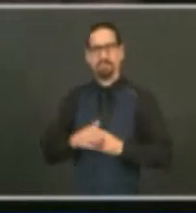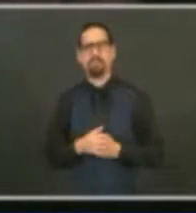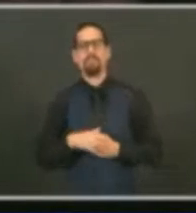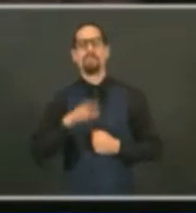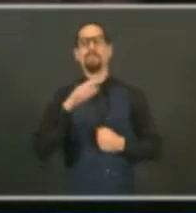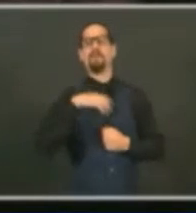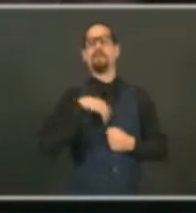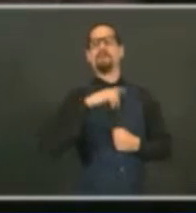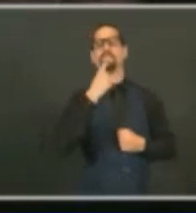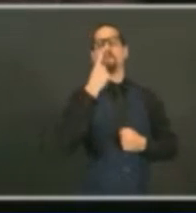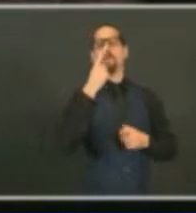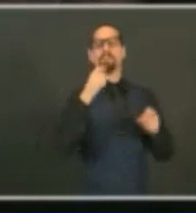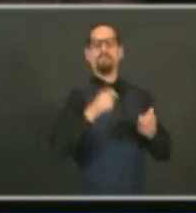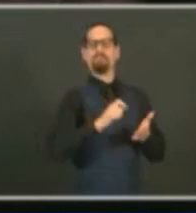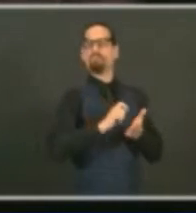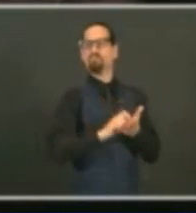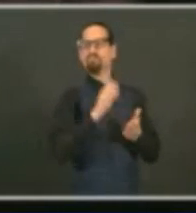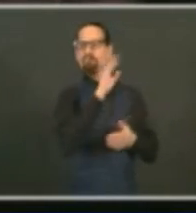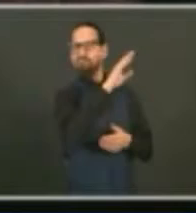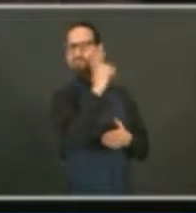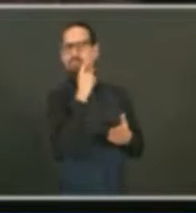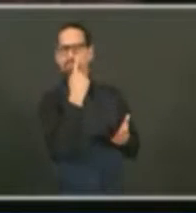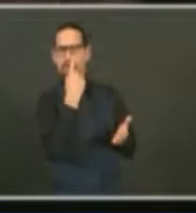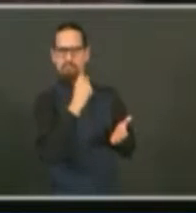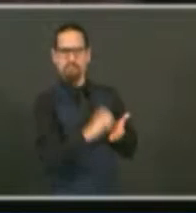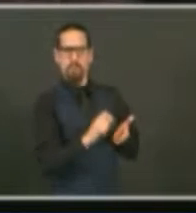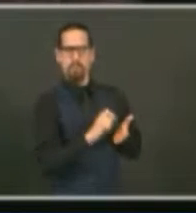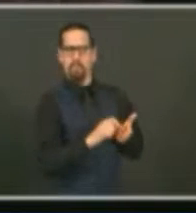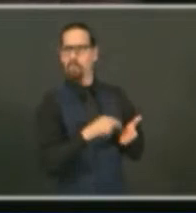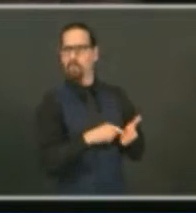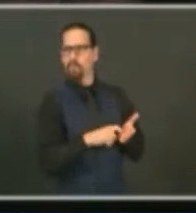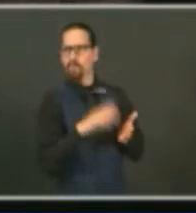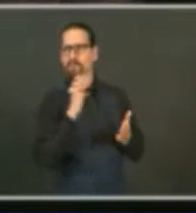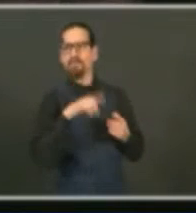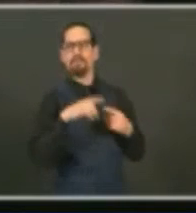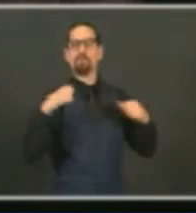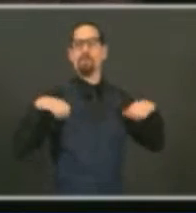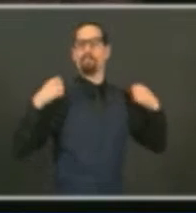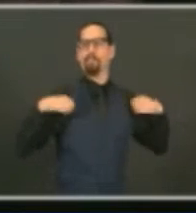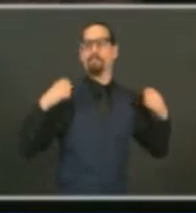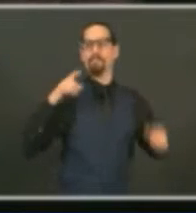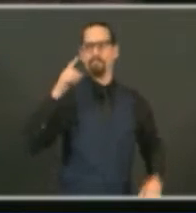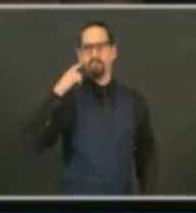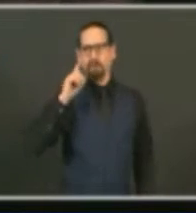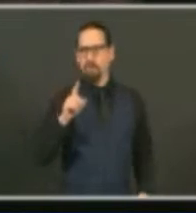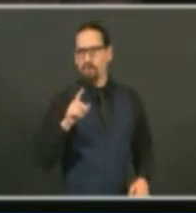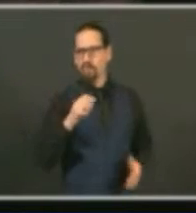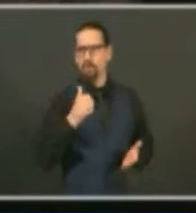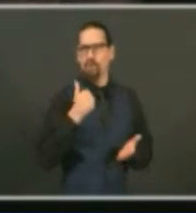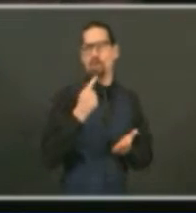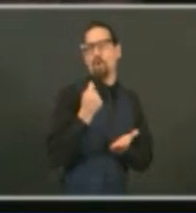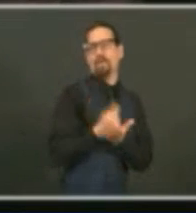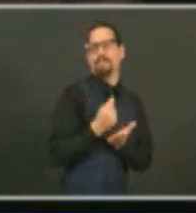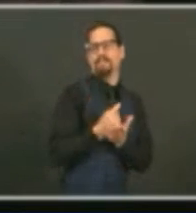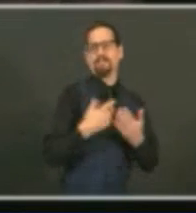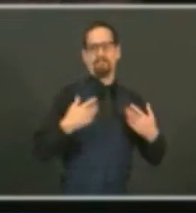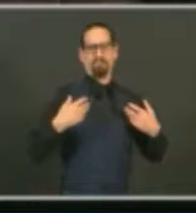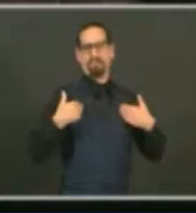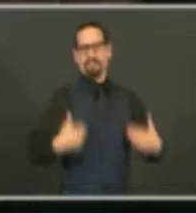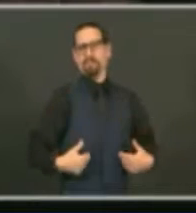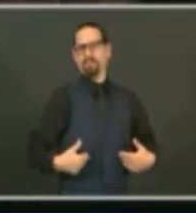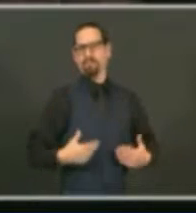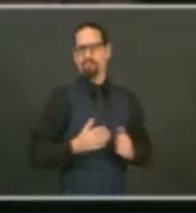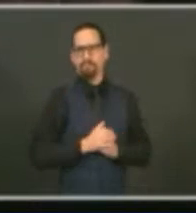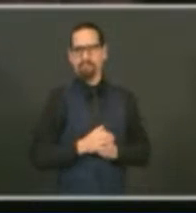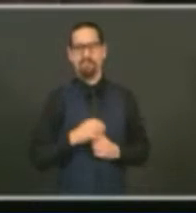they use a gym for immunotherapy. I wrote to the health department to kind of get an answer, and the response was anybody